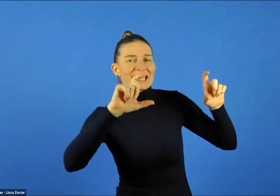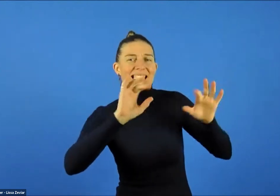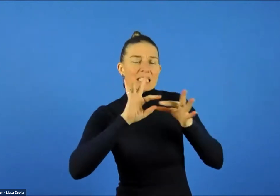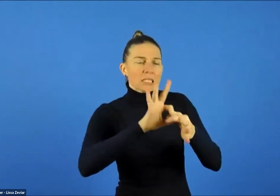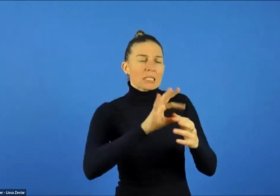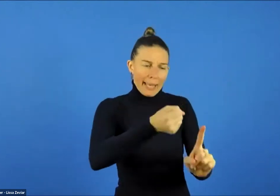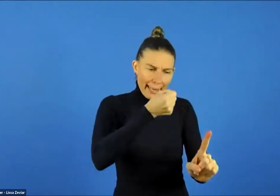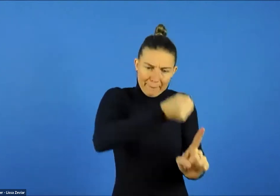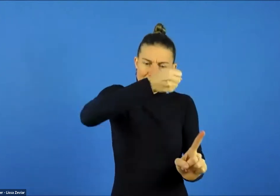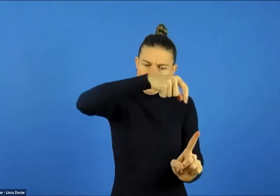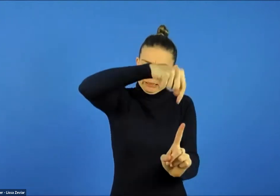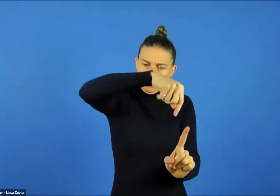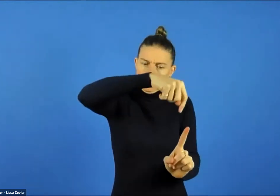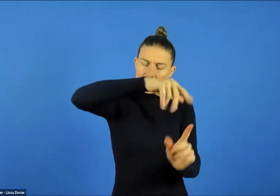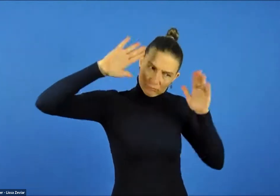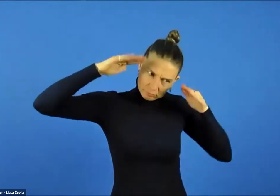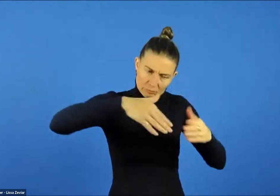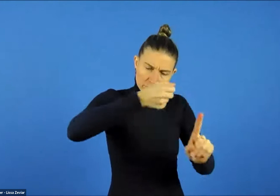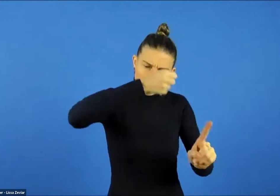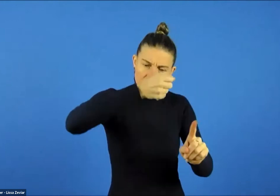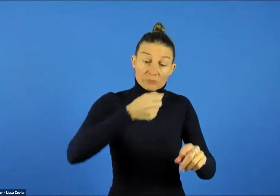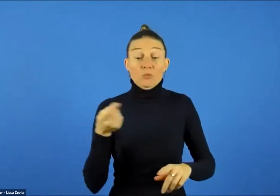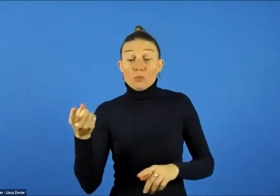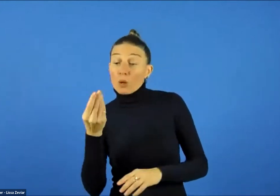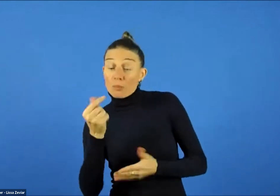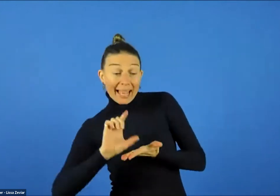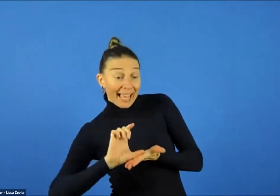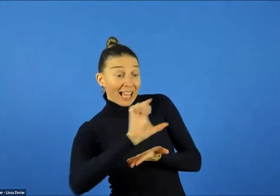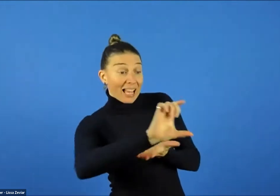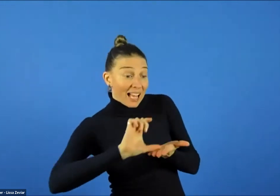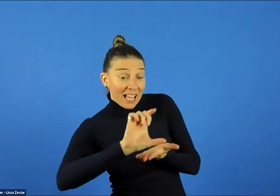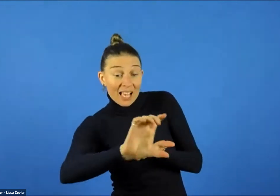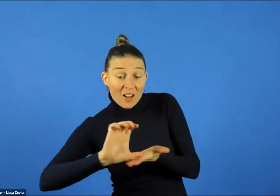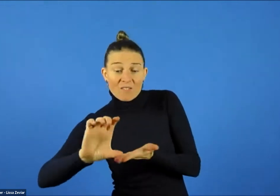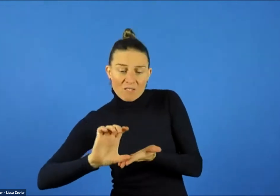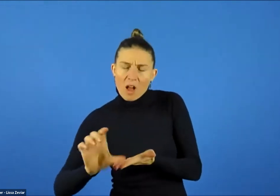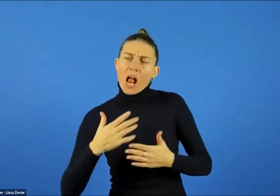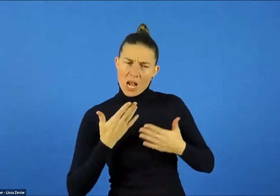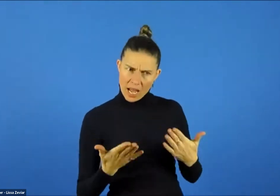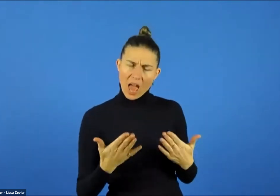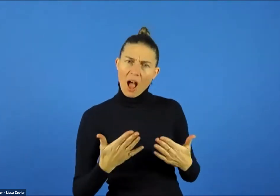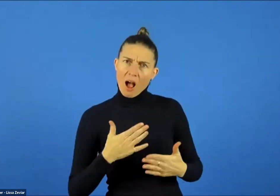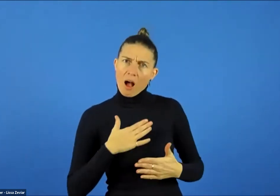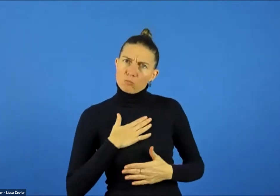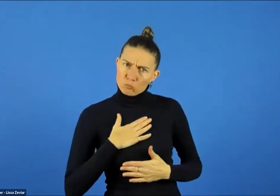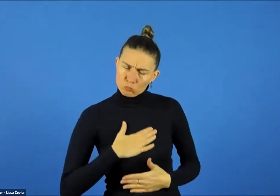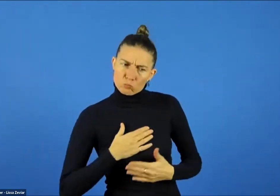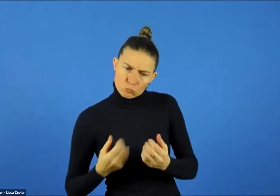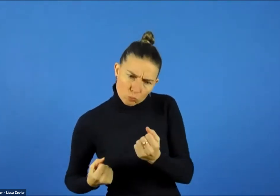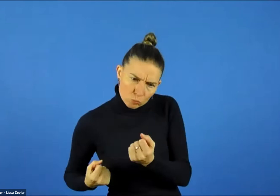investors are also now looking to support people, entrepreneurs, startups with an impact